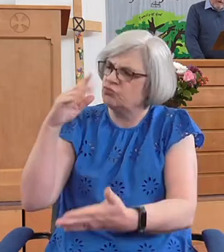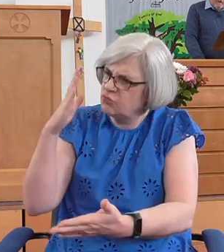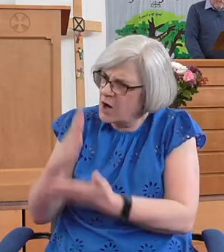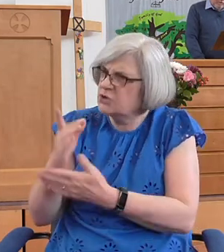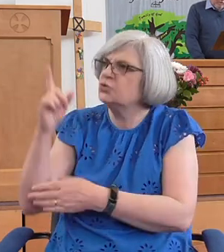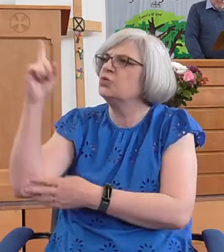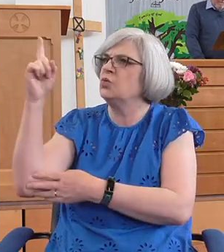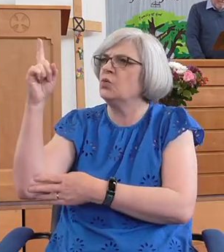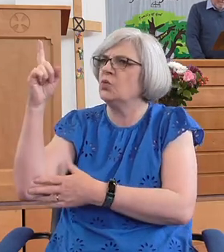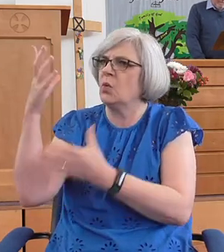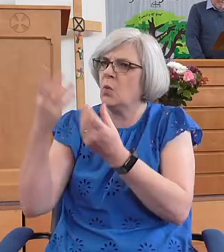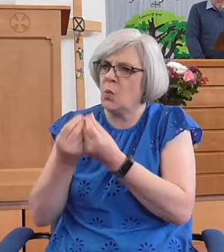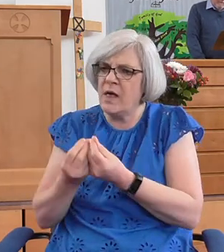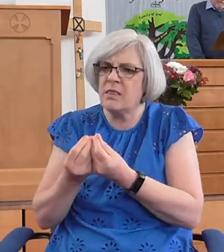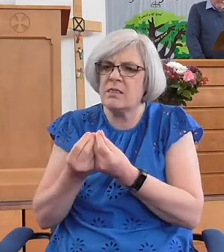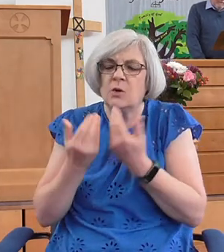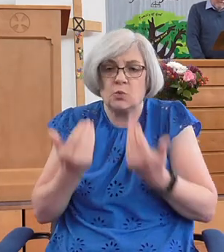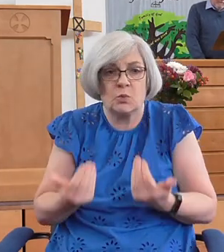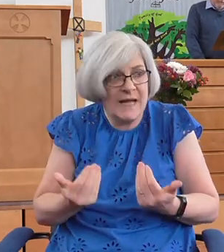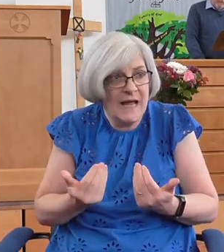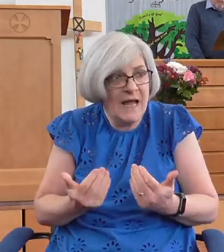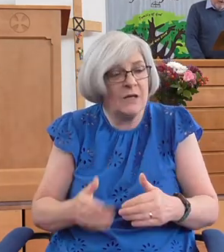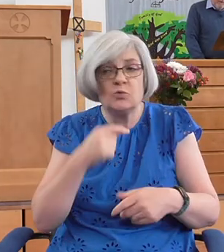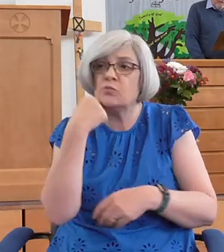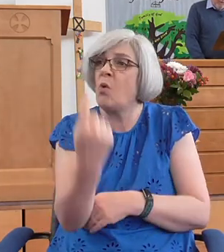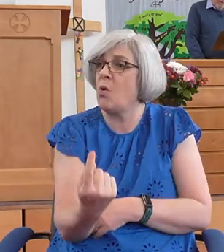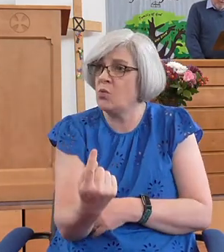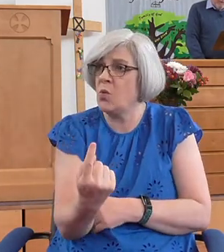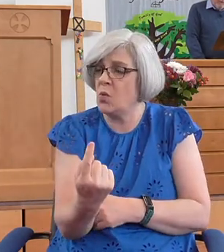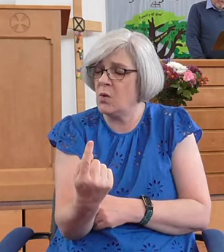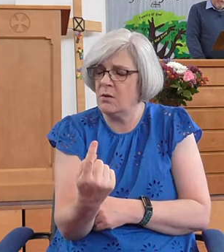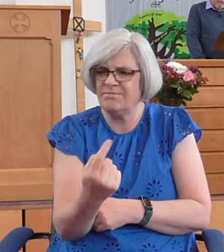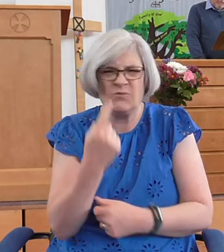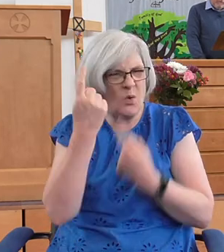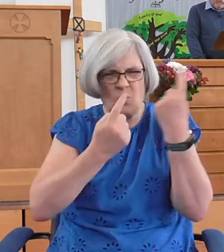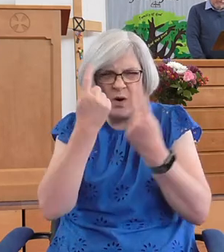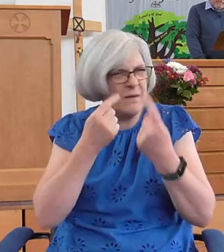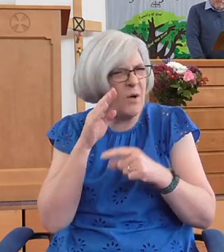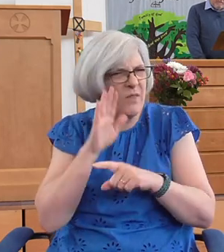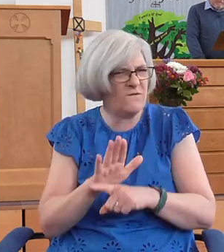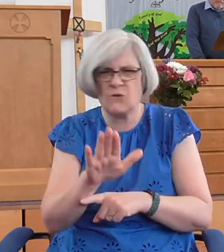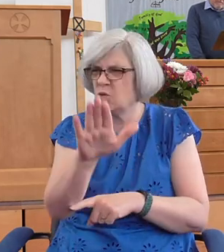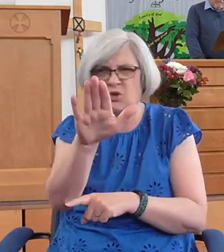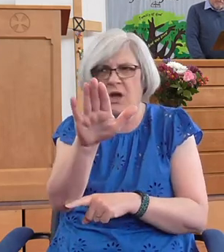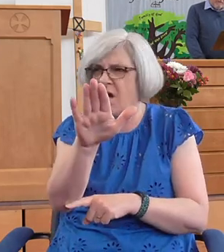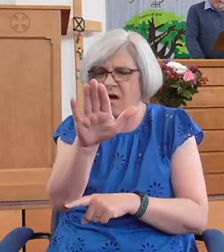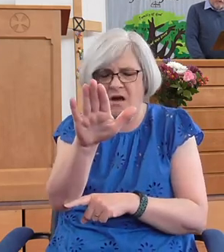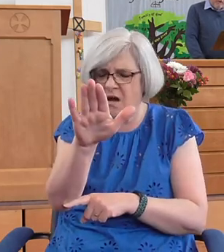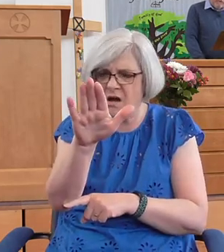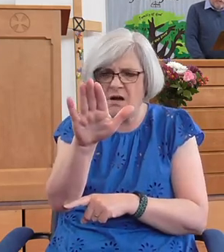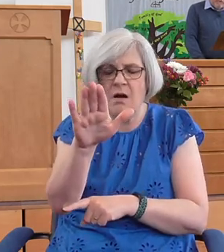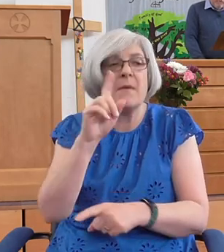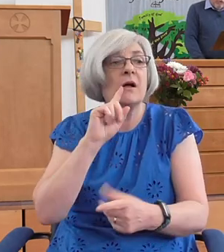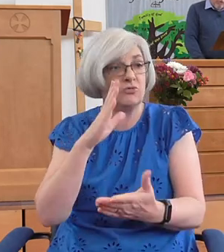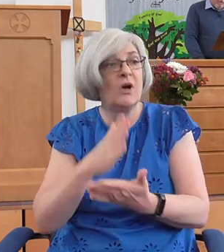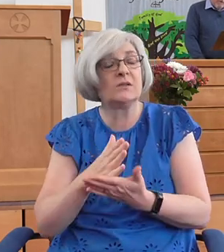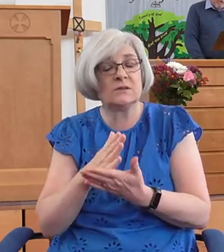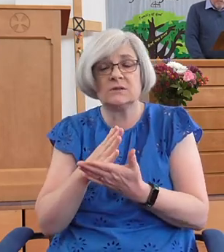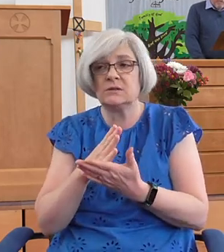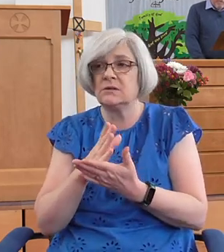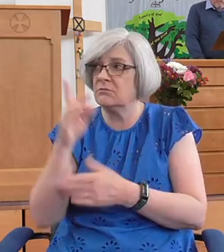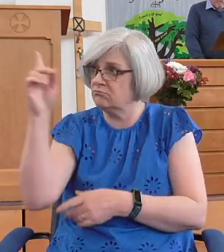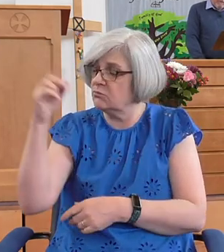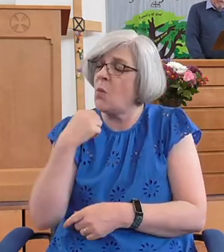today and tomorrow, not to worry about what the future holds, but to trust you